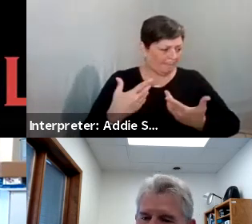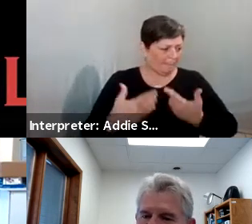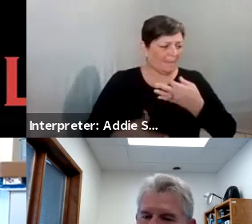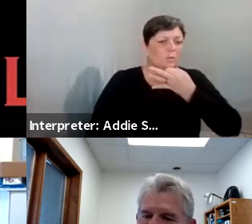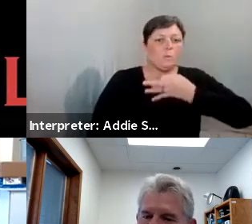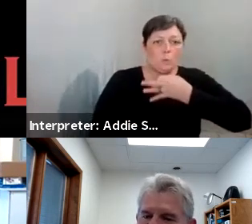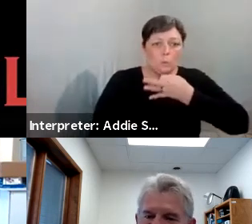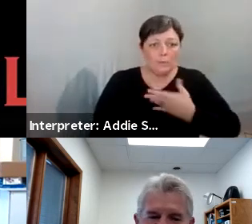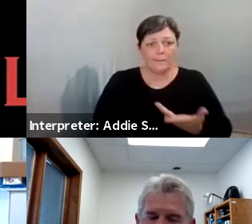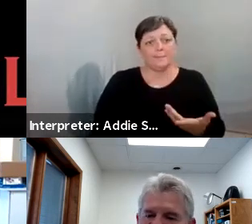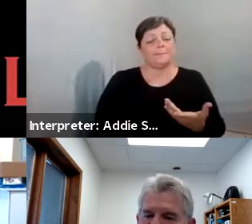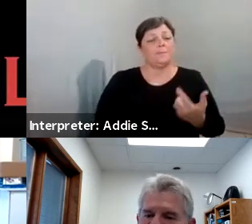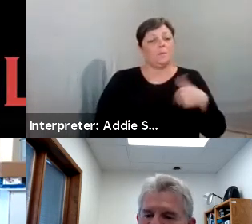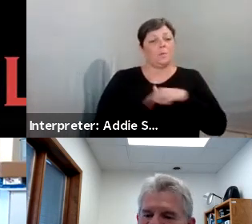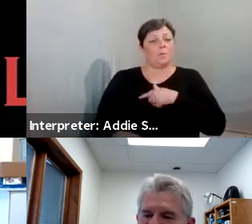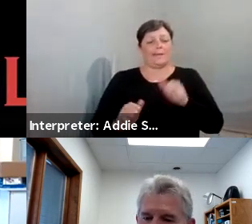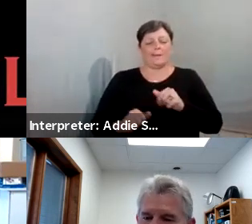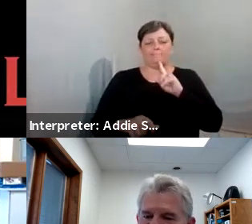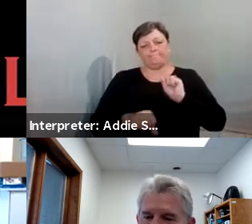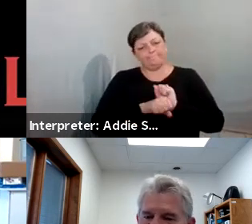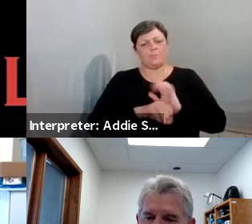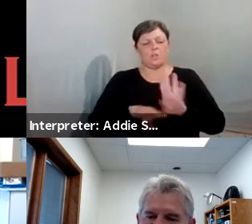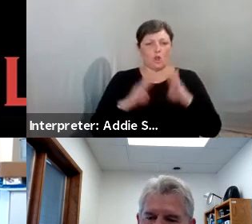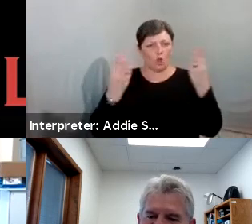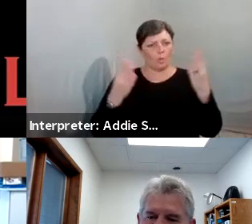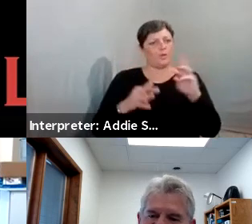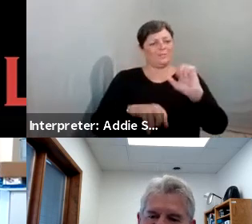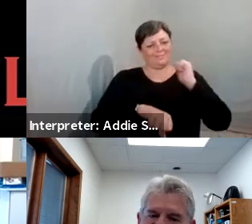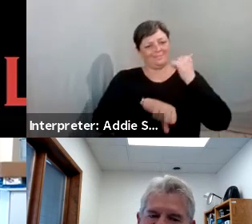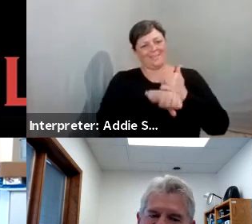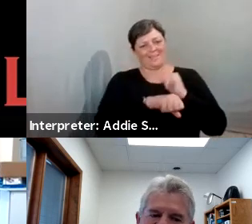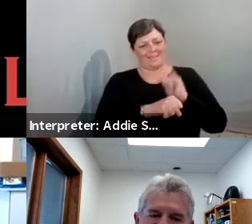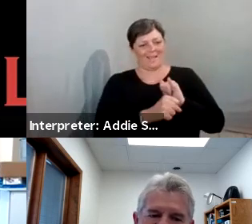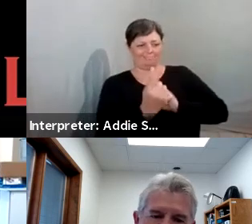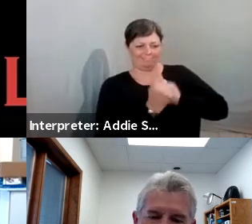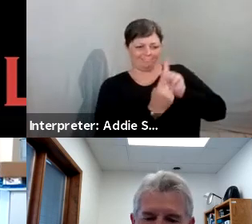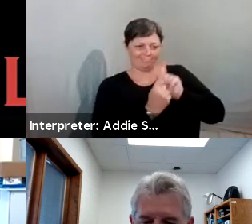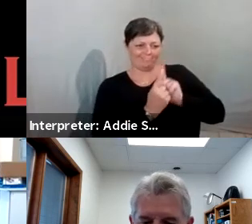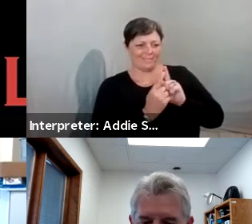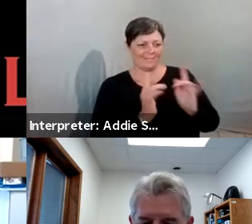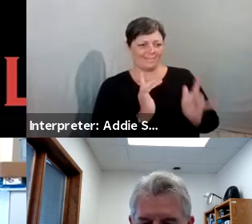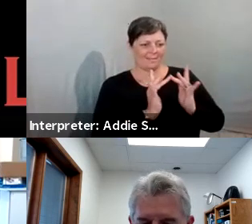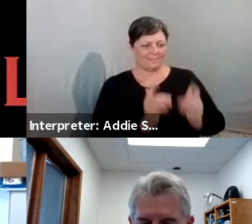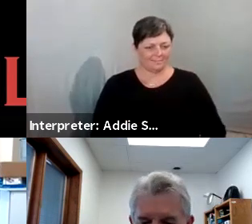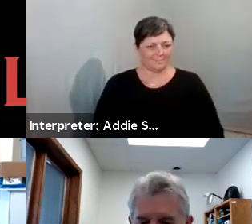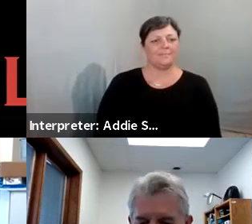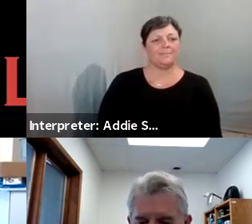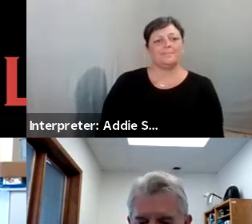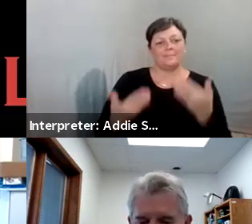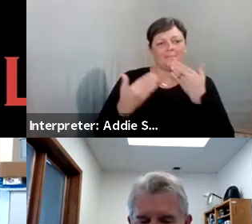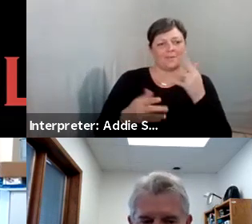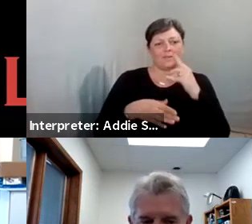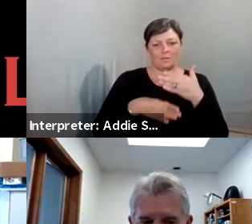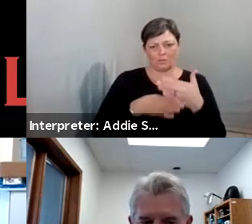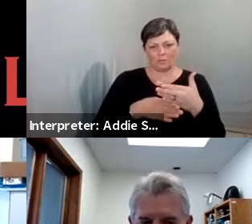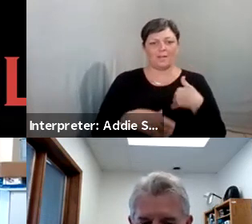soon where we could just totally reopen and reestablish that face-to-face contact. Thank you for sharing. And I